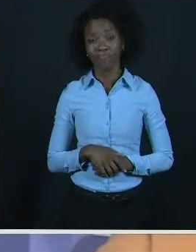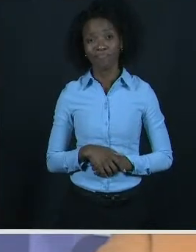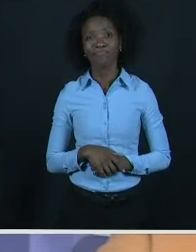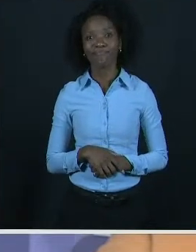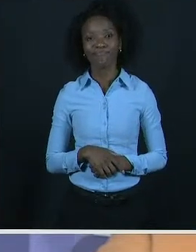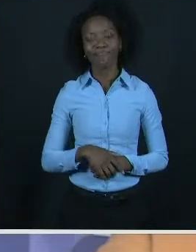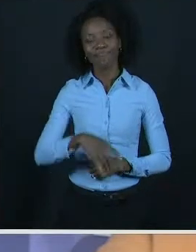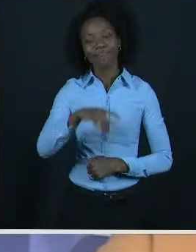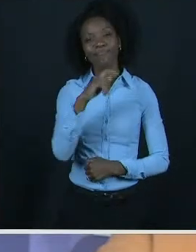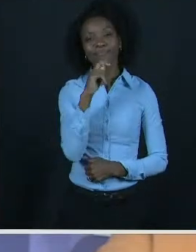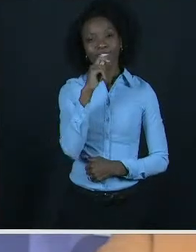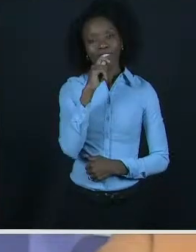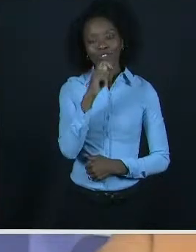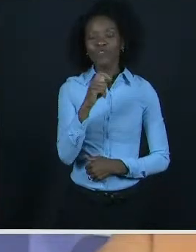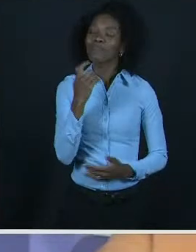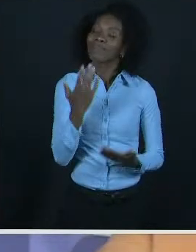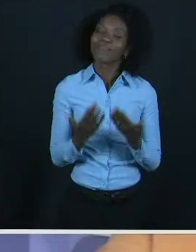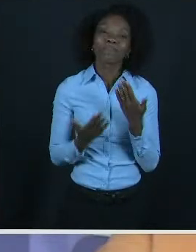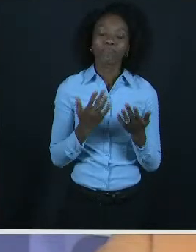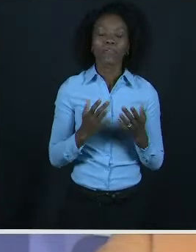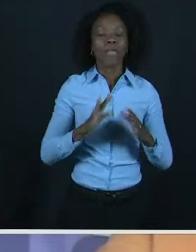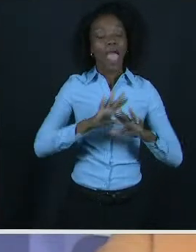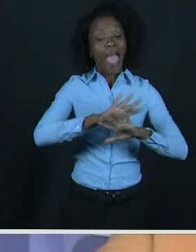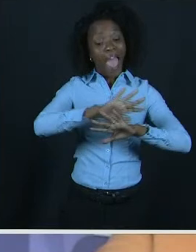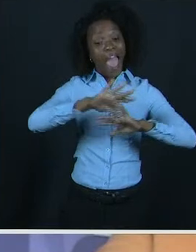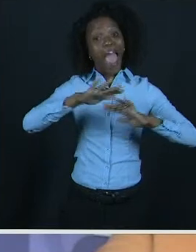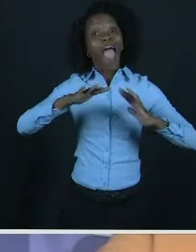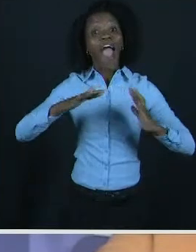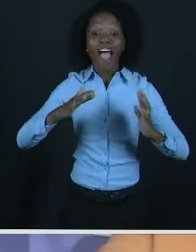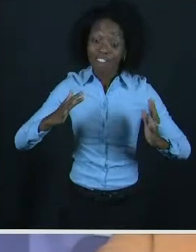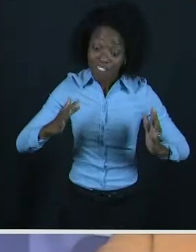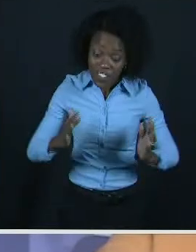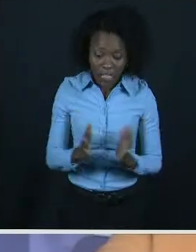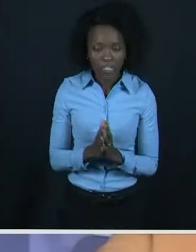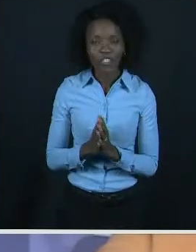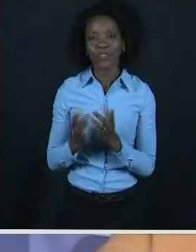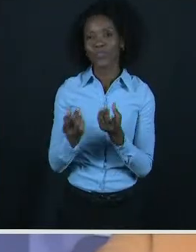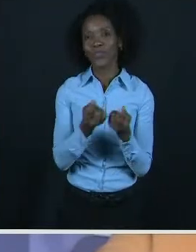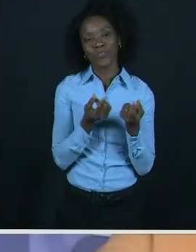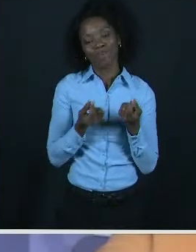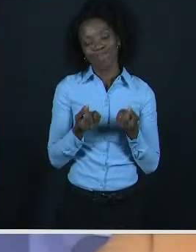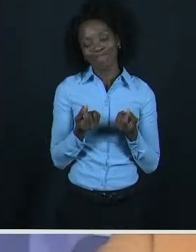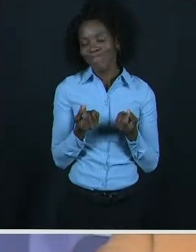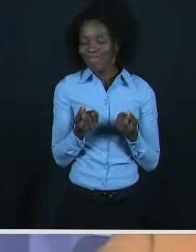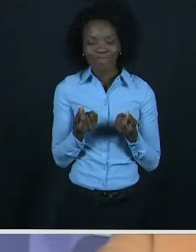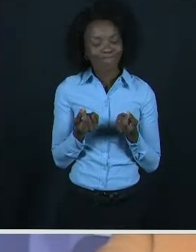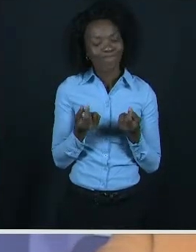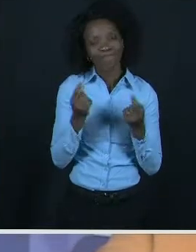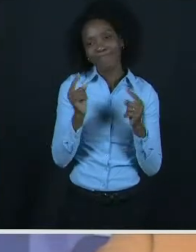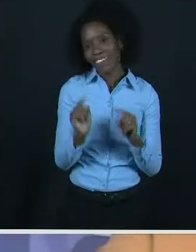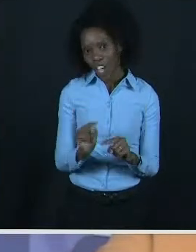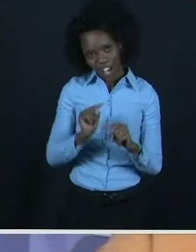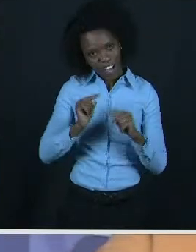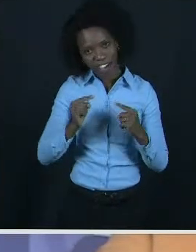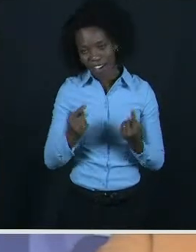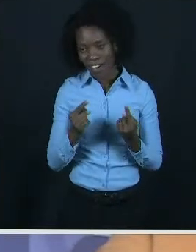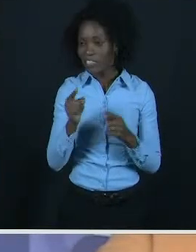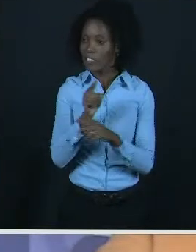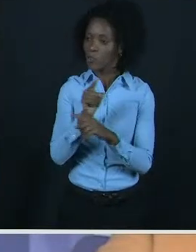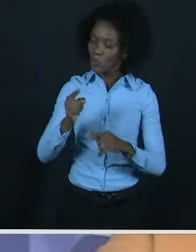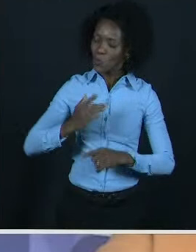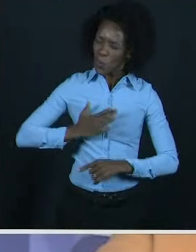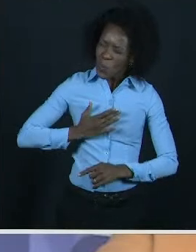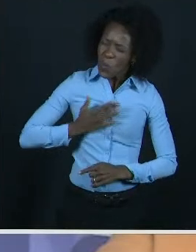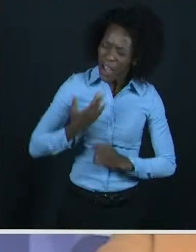We may not be able to do everything that you all have articulated,